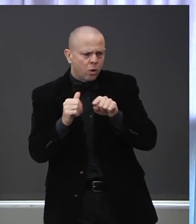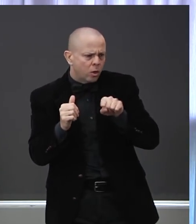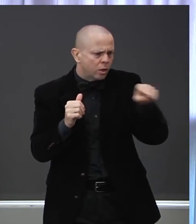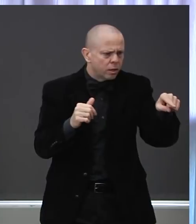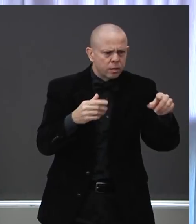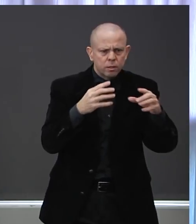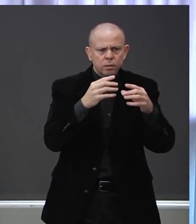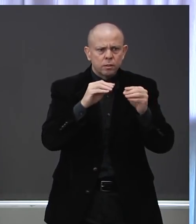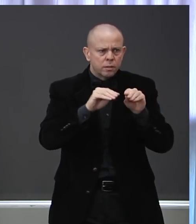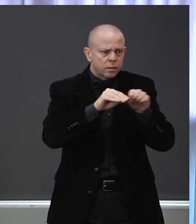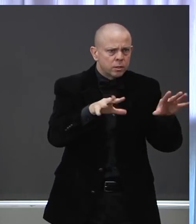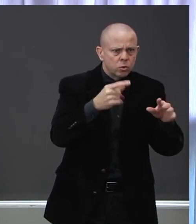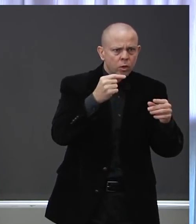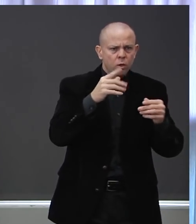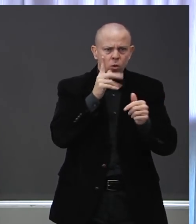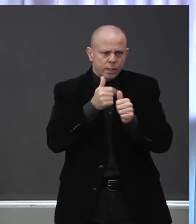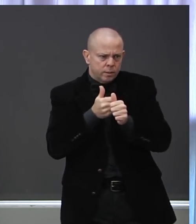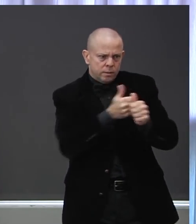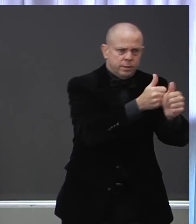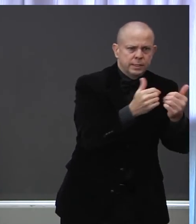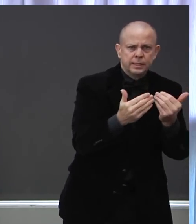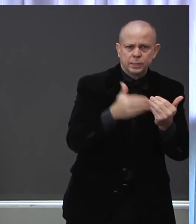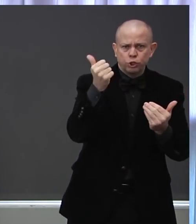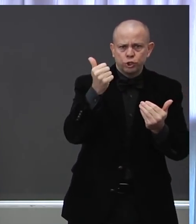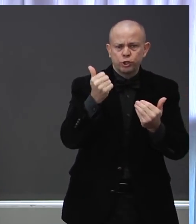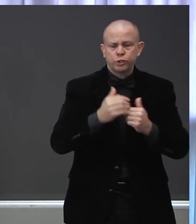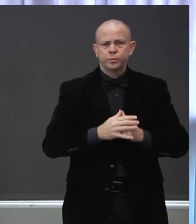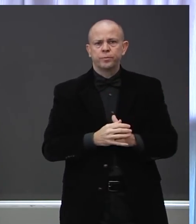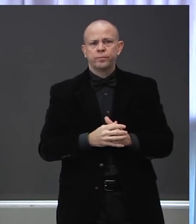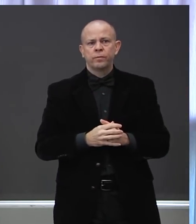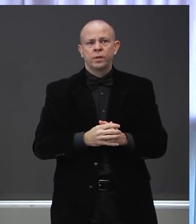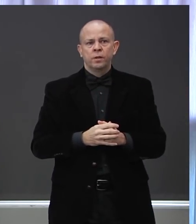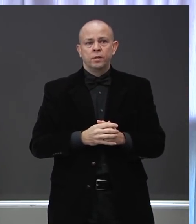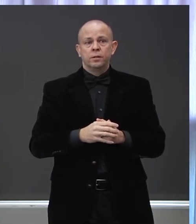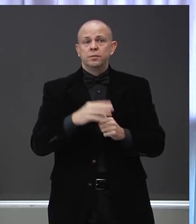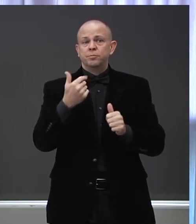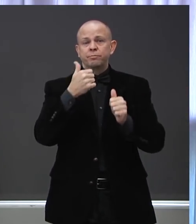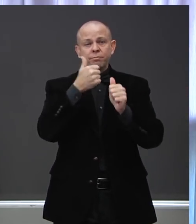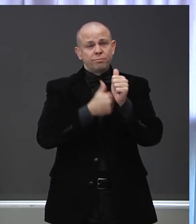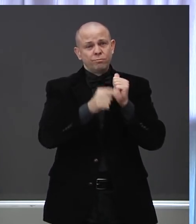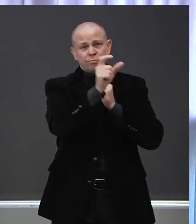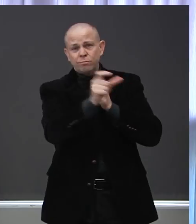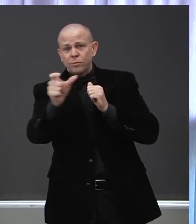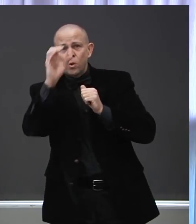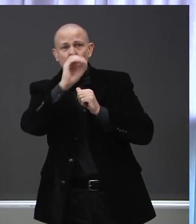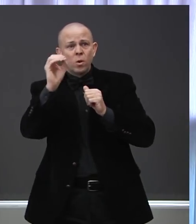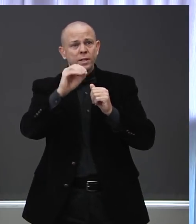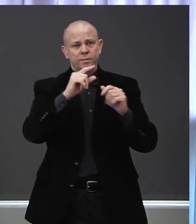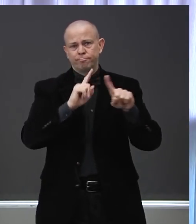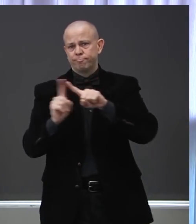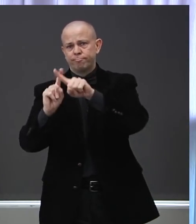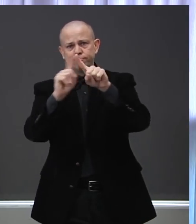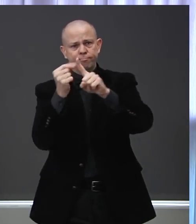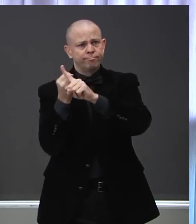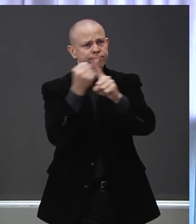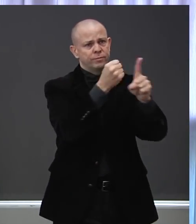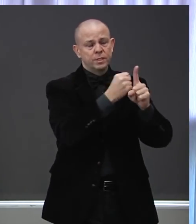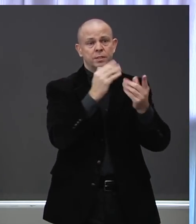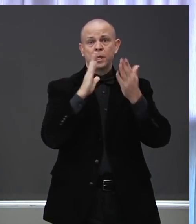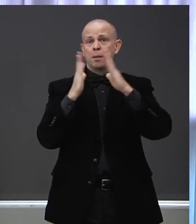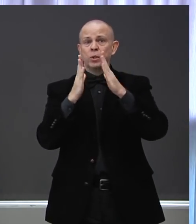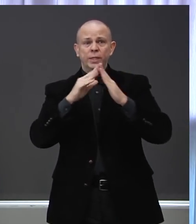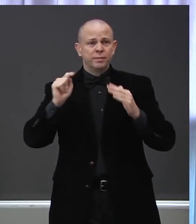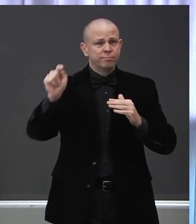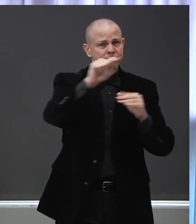further. No two Oregon schools are alike, and no two communities have exactly the same conditions. We can